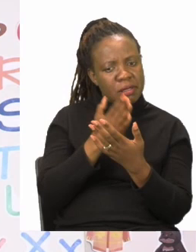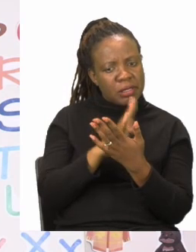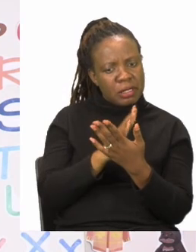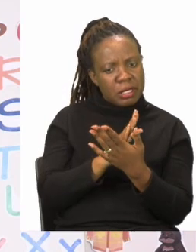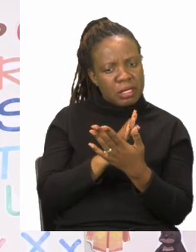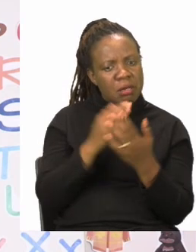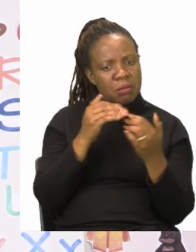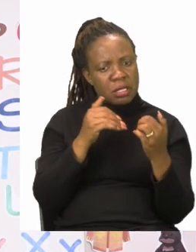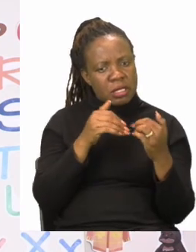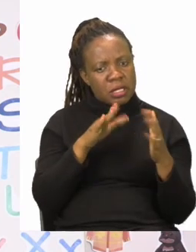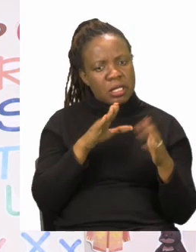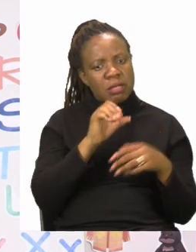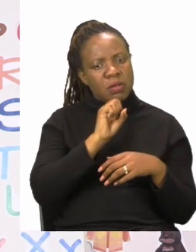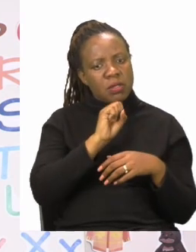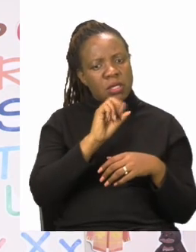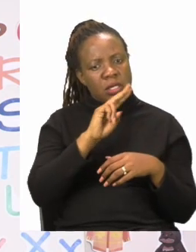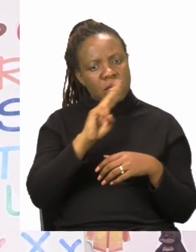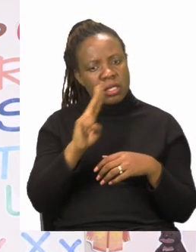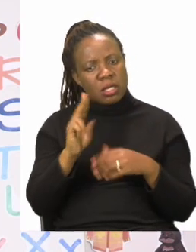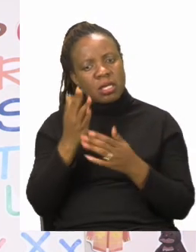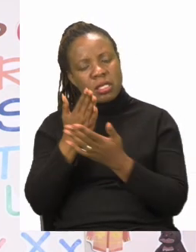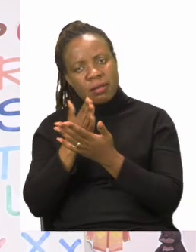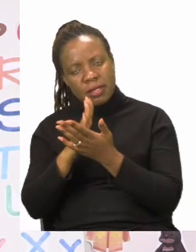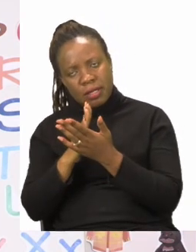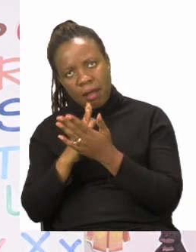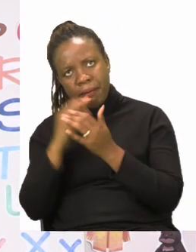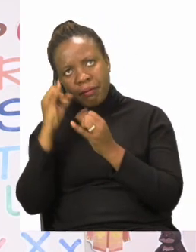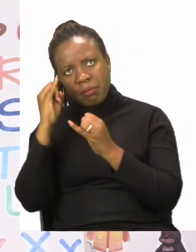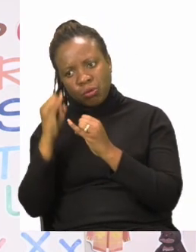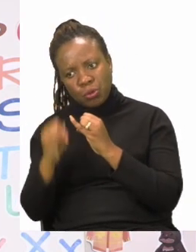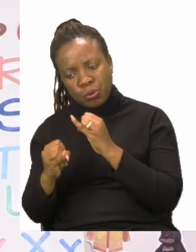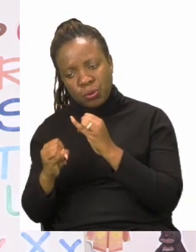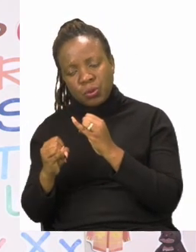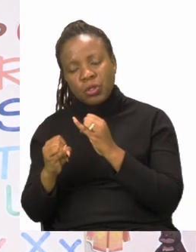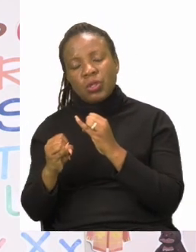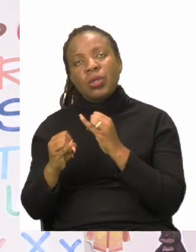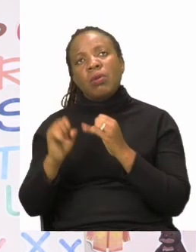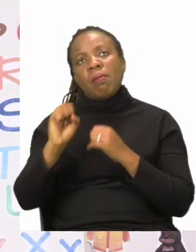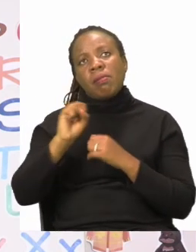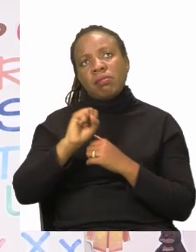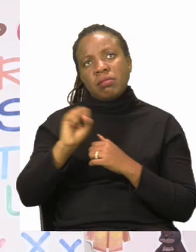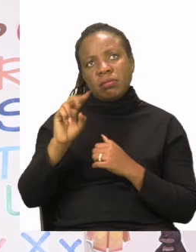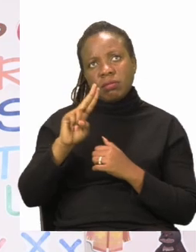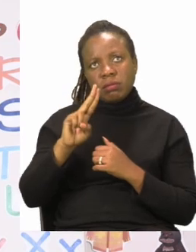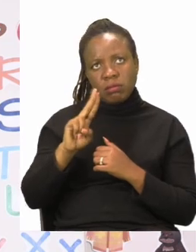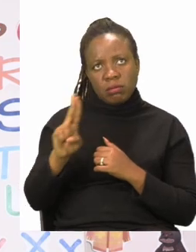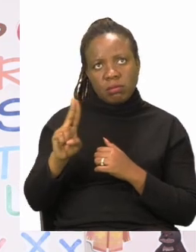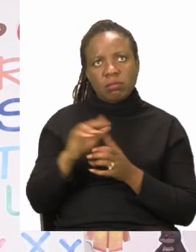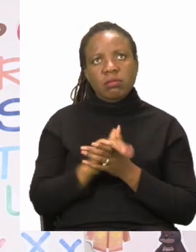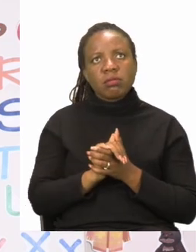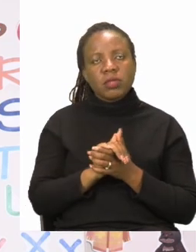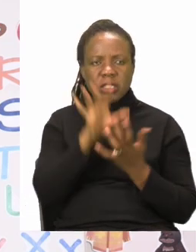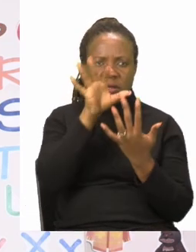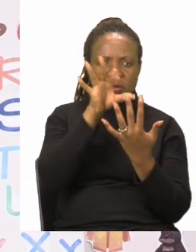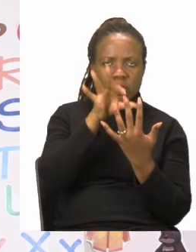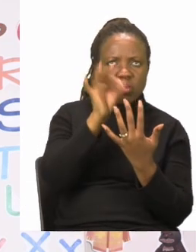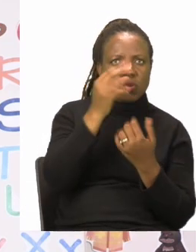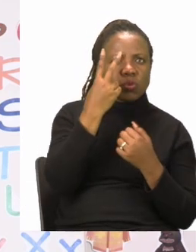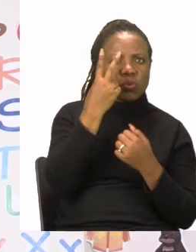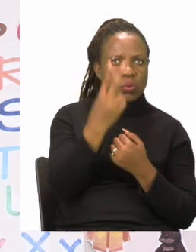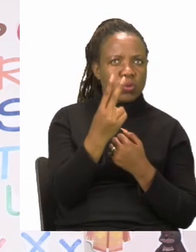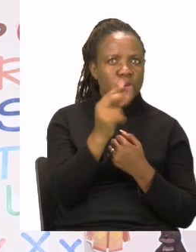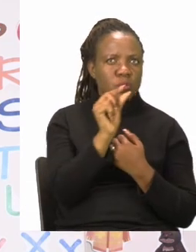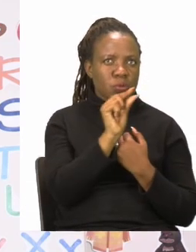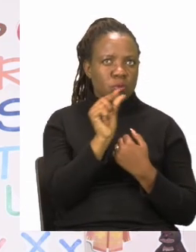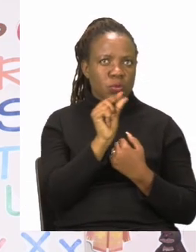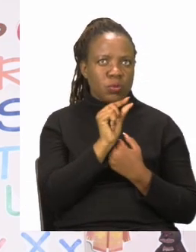together, and we are now going to try and rearrange these words in the right order. Okay, so let's look